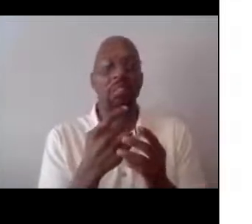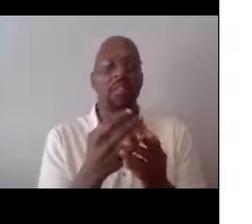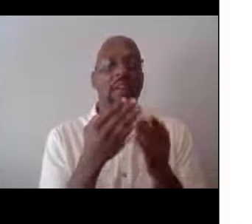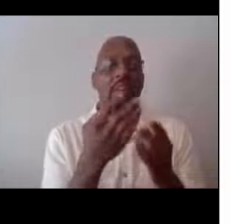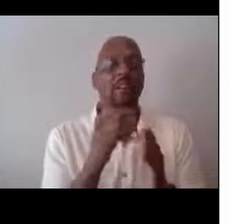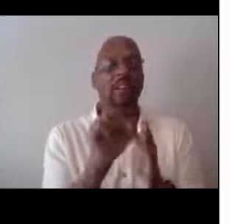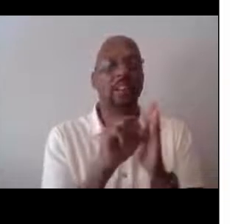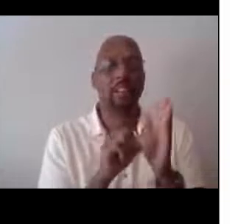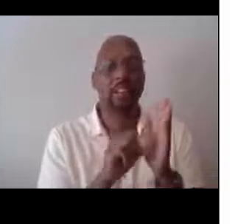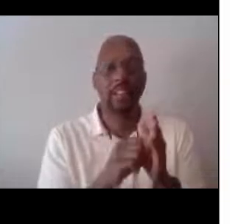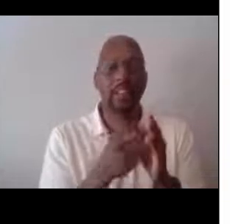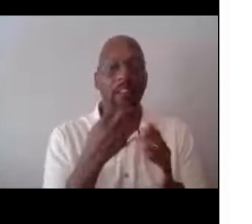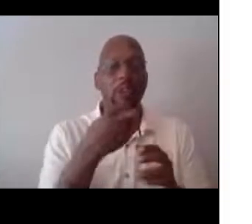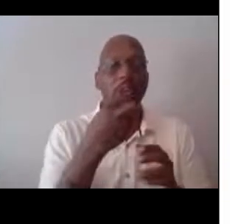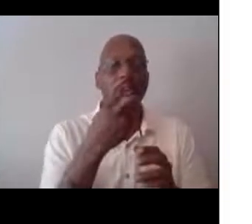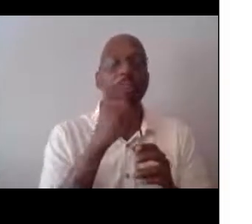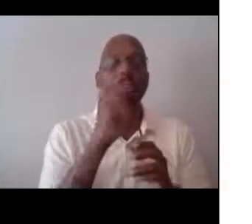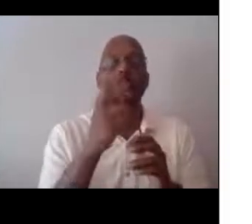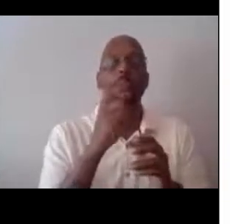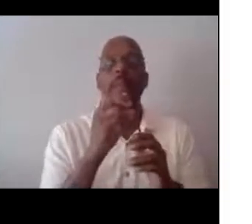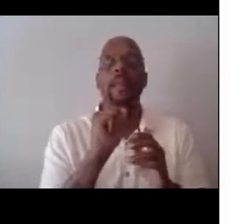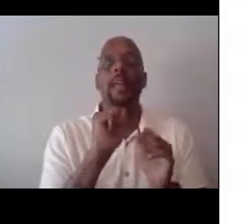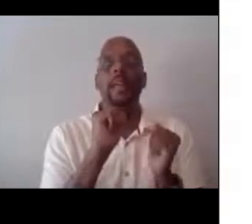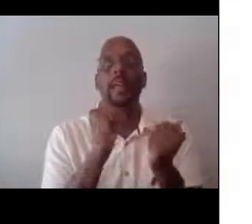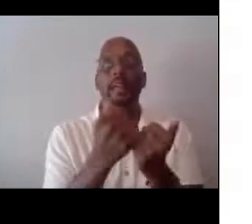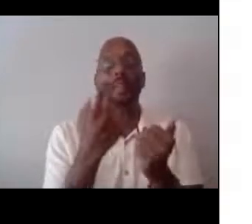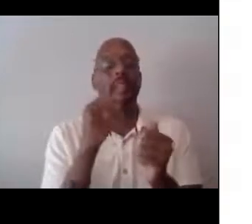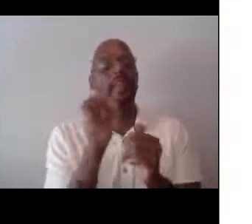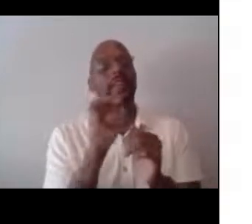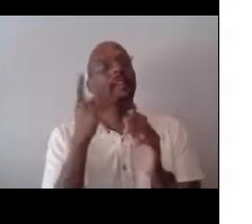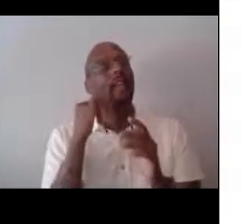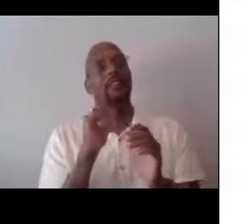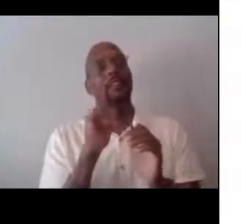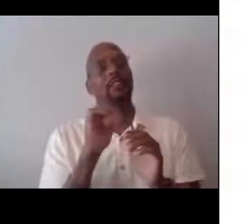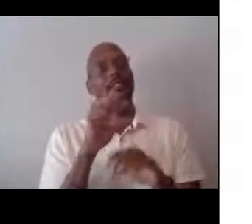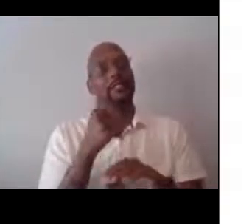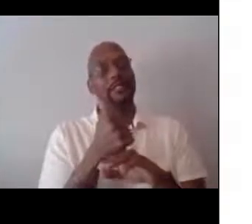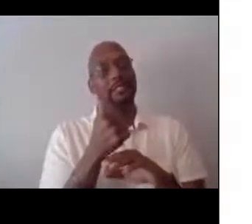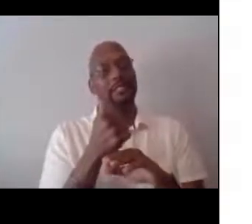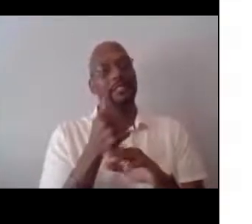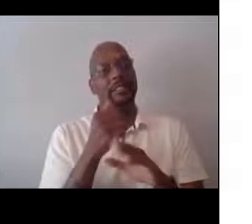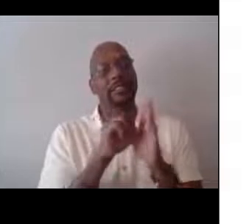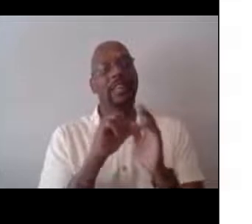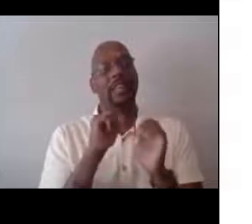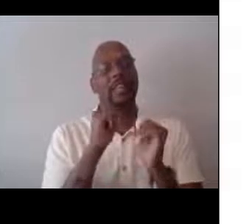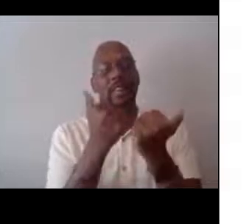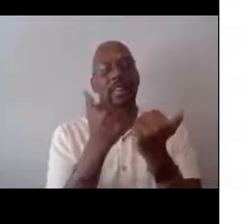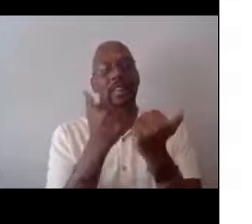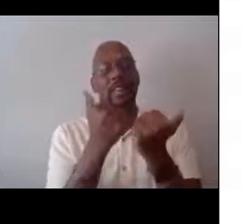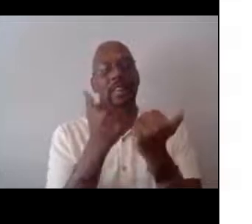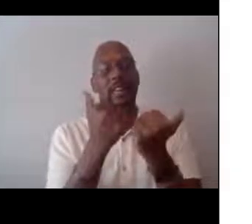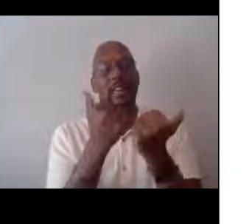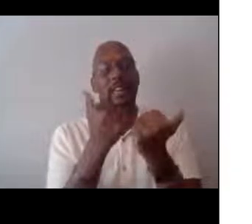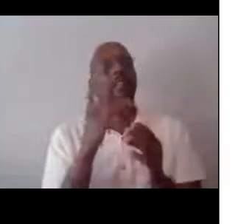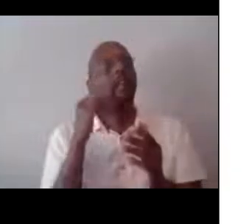transportation agencies such as the California State Transportation Agency, the California Transportation Commission, and the California